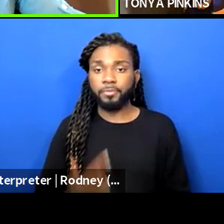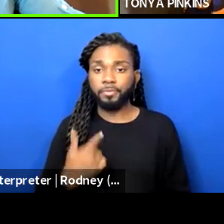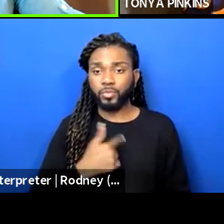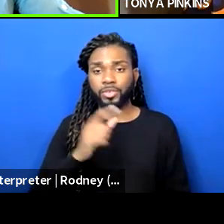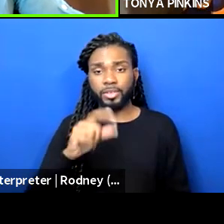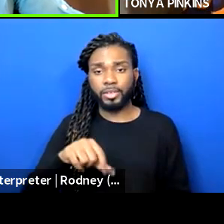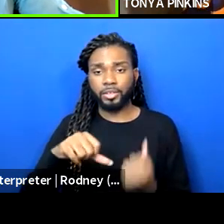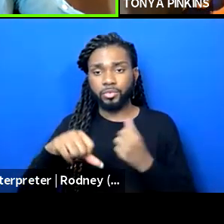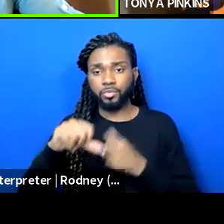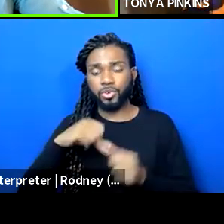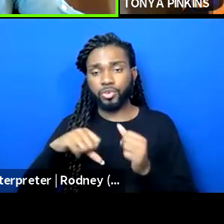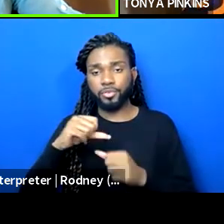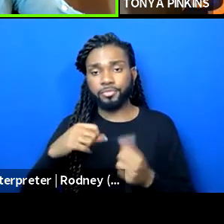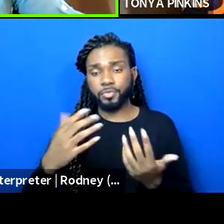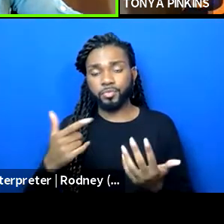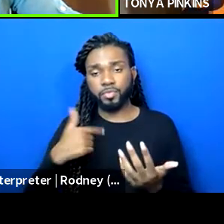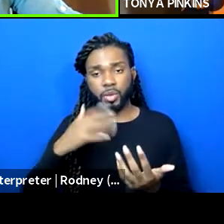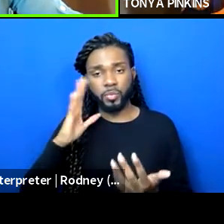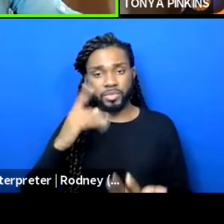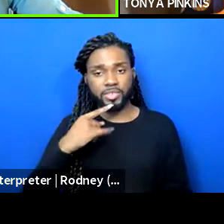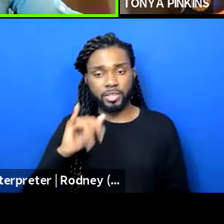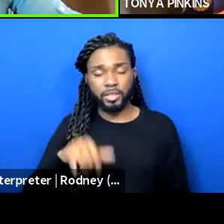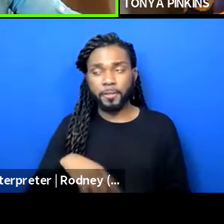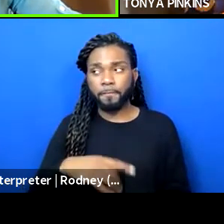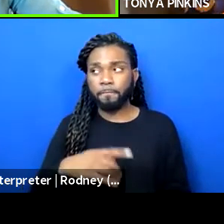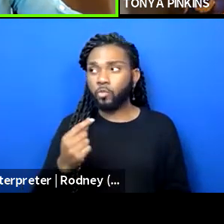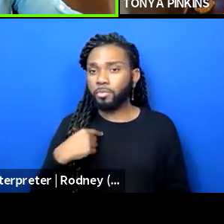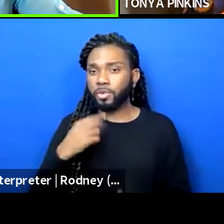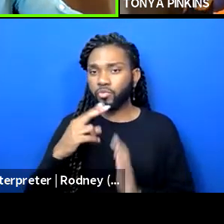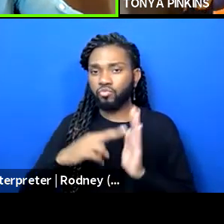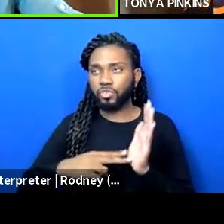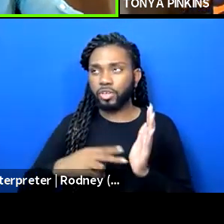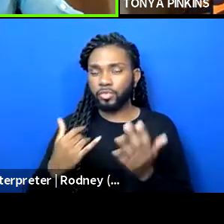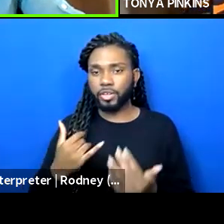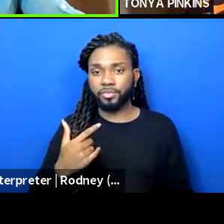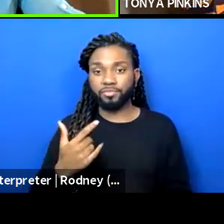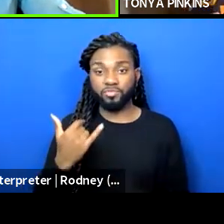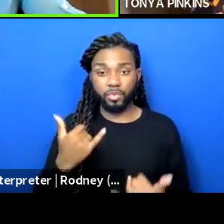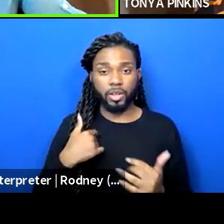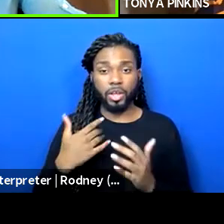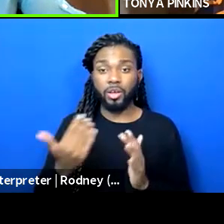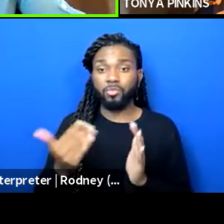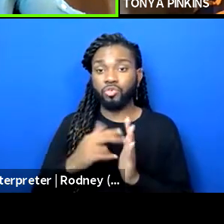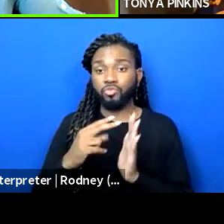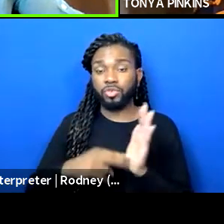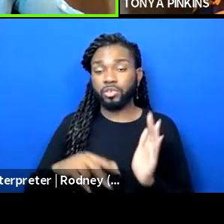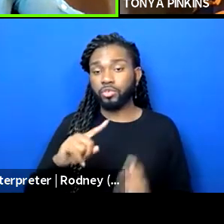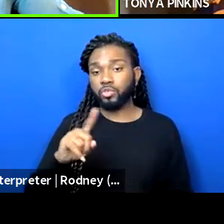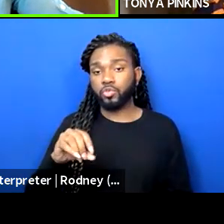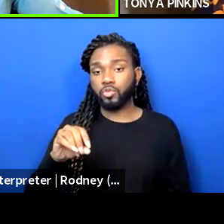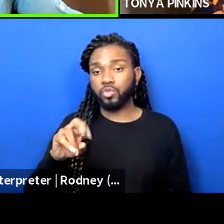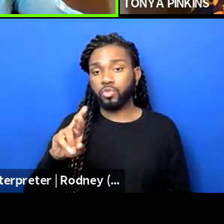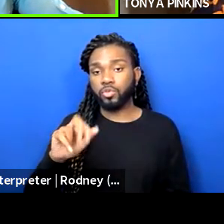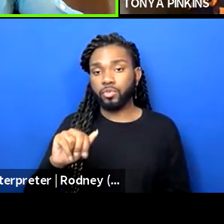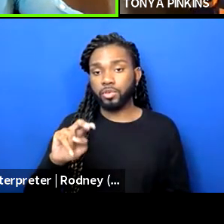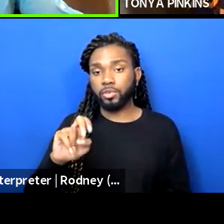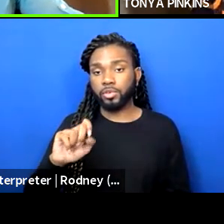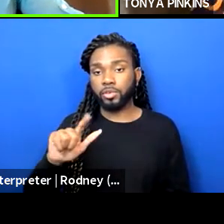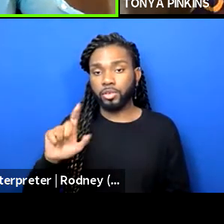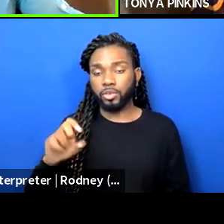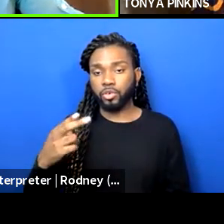one another. So I would say that. What am I reading right now? Right now I'm rereading Zora Neale Hurston because I'm about to direct